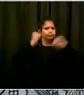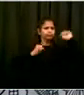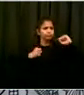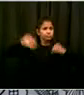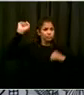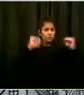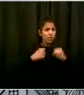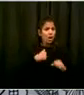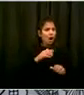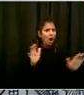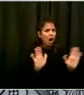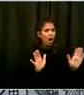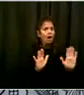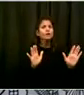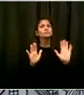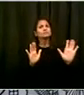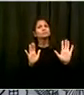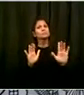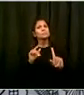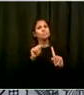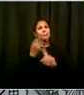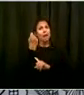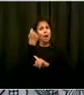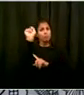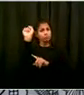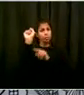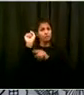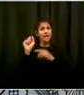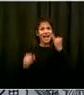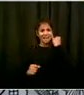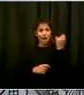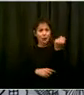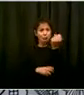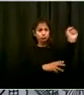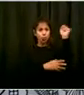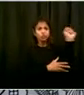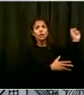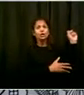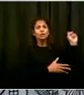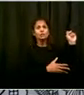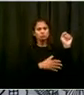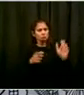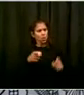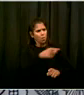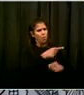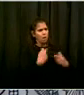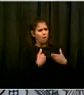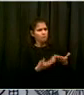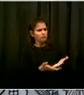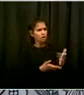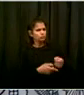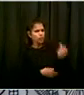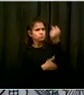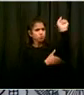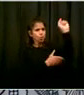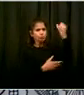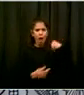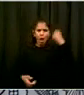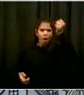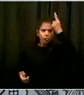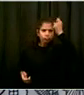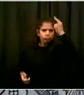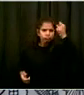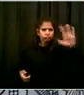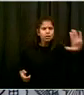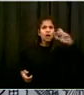will be no tolerance for assaults, for damage to property, for setting fires. Anything like that is unacceptable.